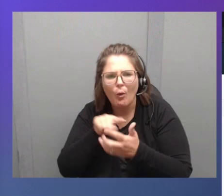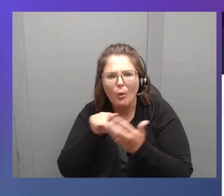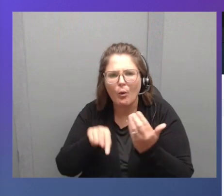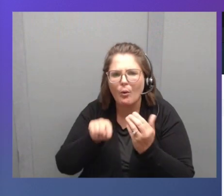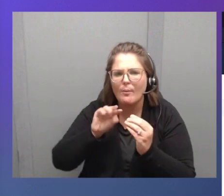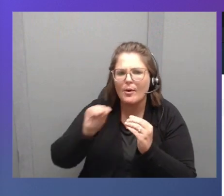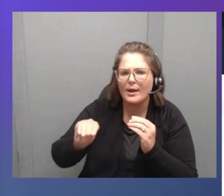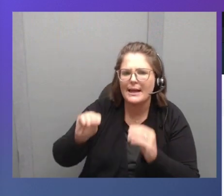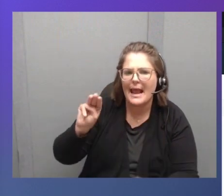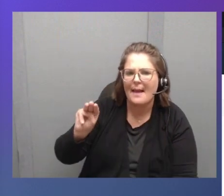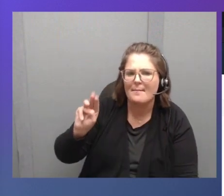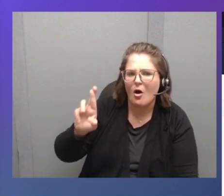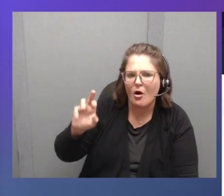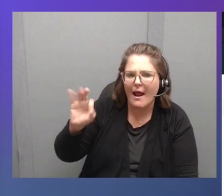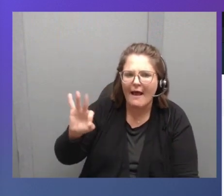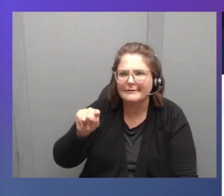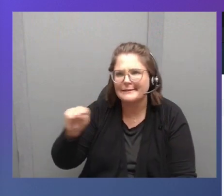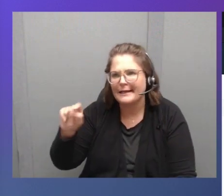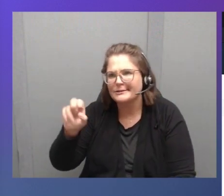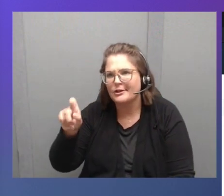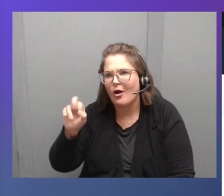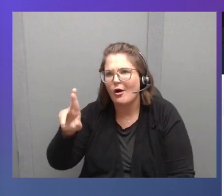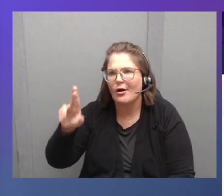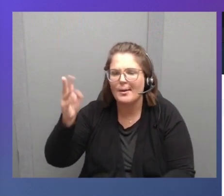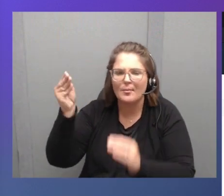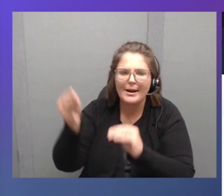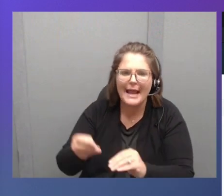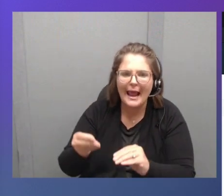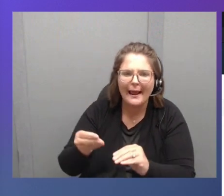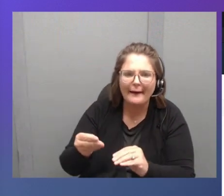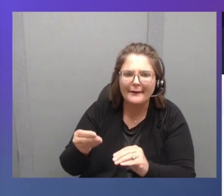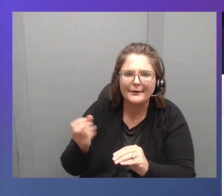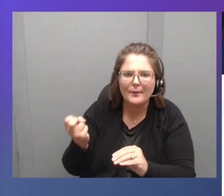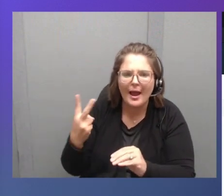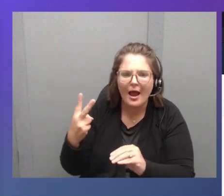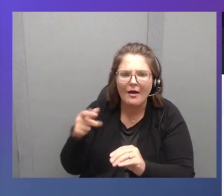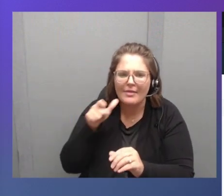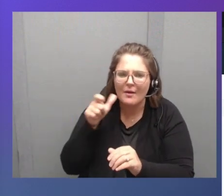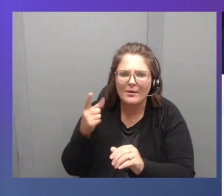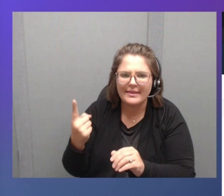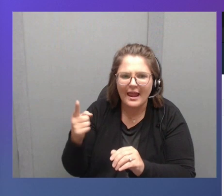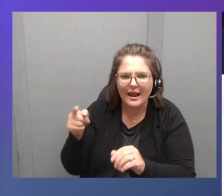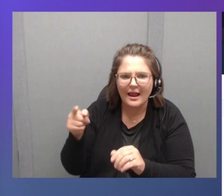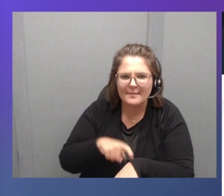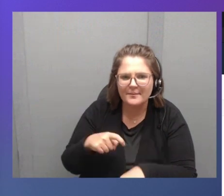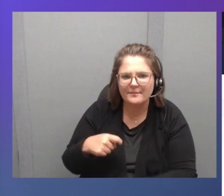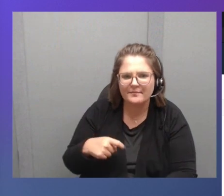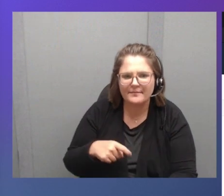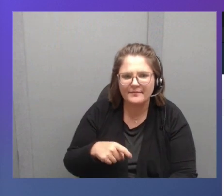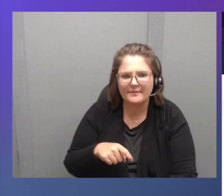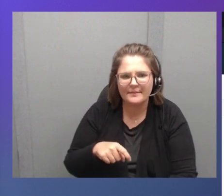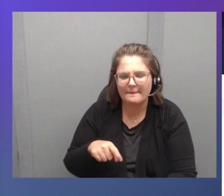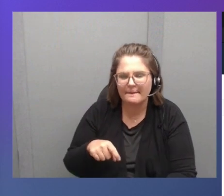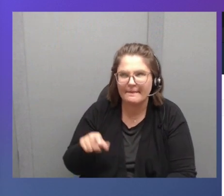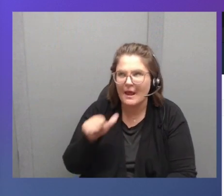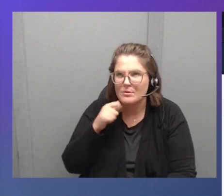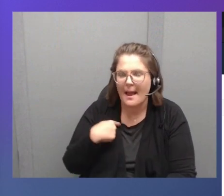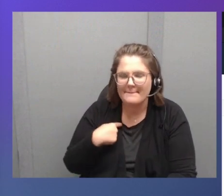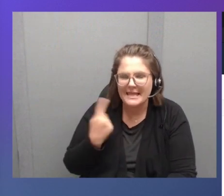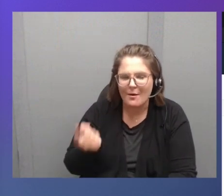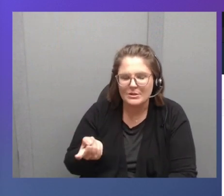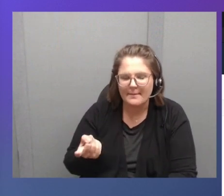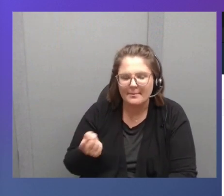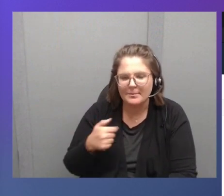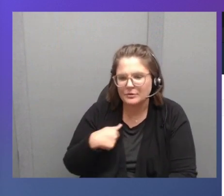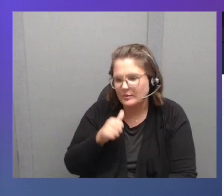RMRF /star and brought down a 12 terabyte database that totally wasn't me that one time? Yep. Who did sudo su? Yeah. All of that